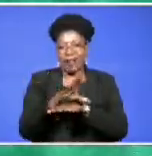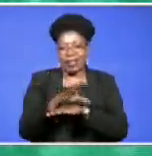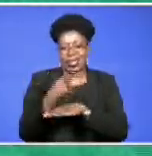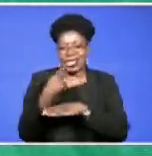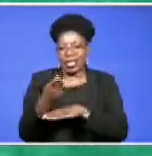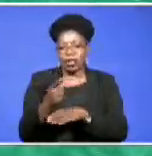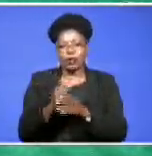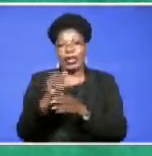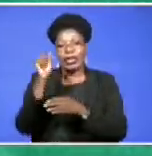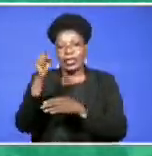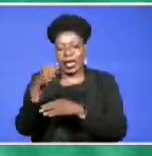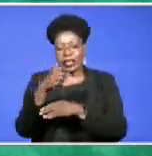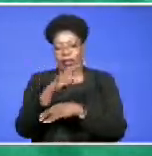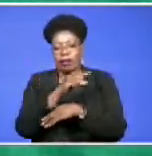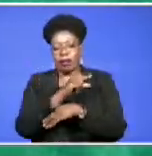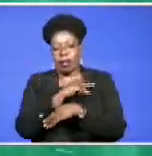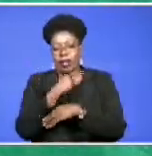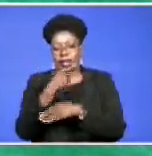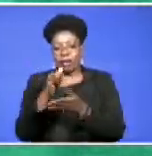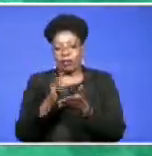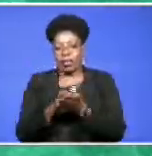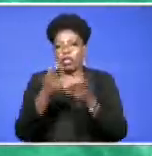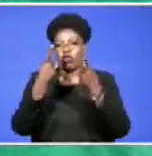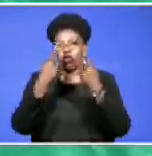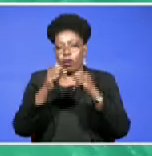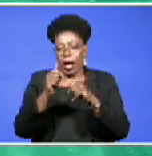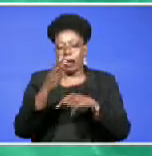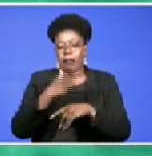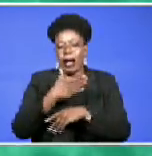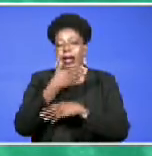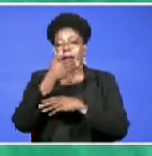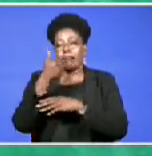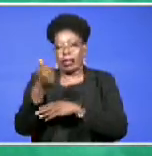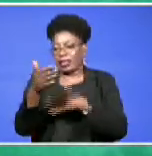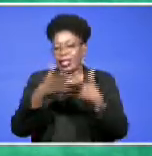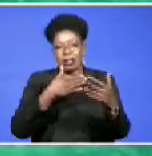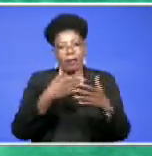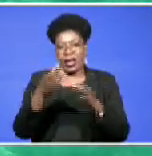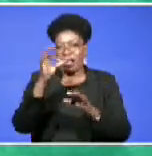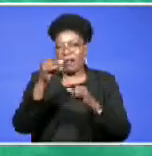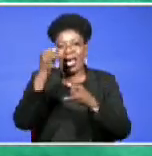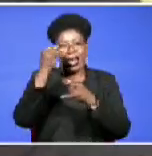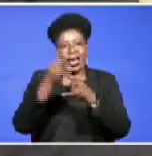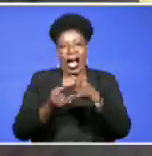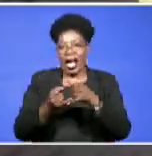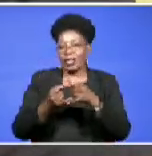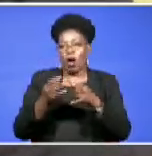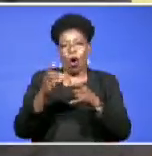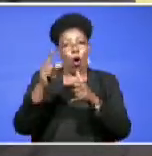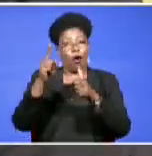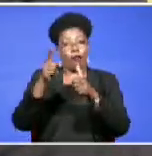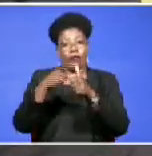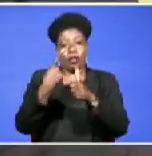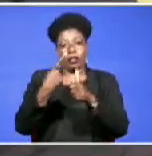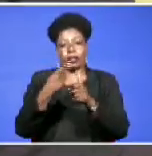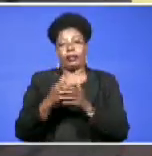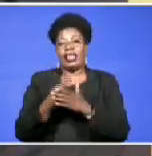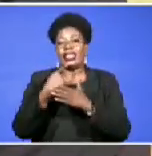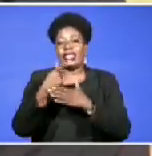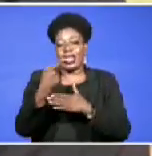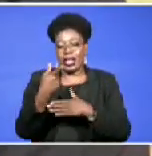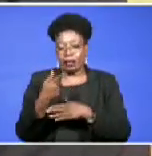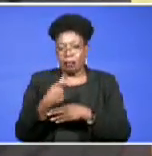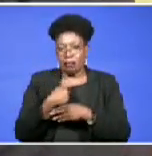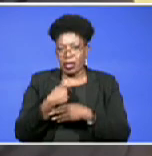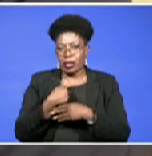Dallas gives me advice. He tells me to try my best. It doesn't matter if I come last or first. They tell me to sail